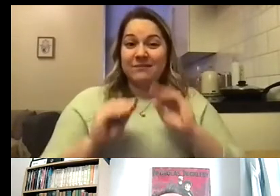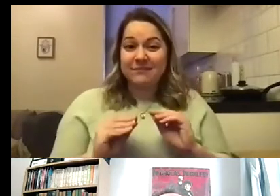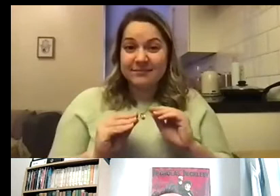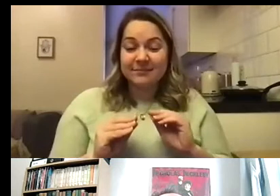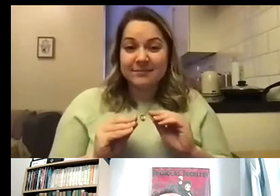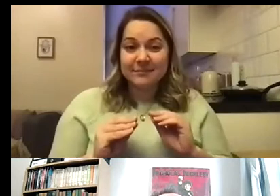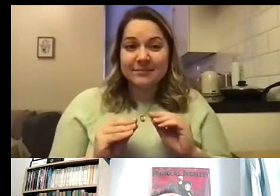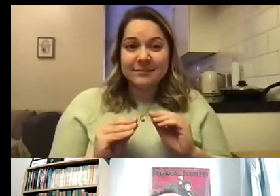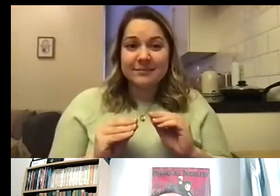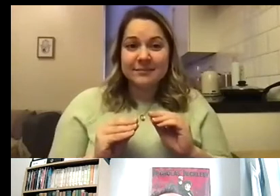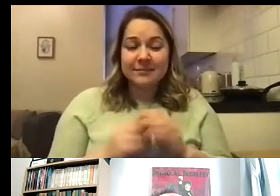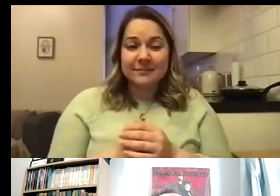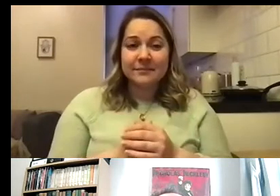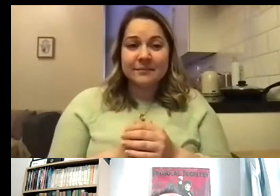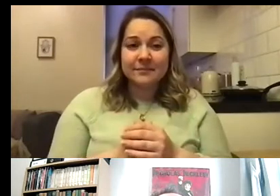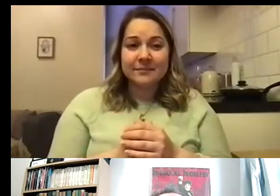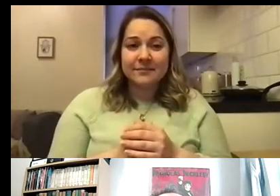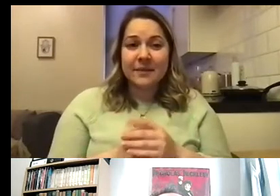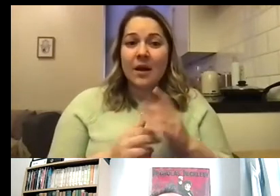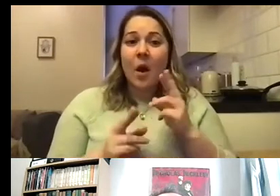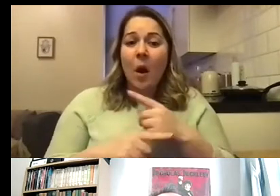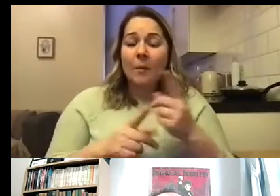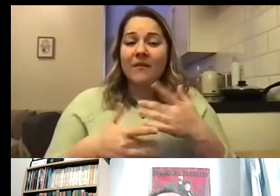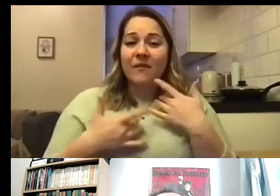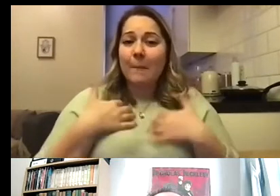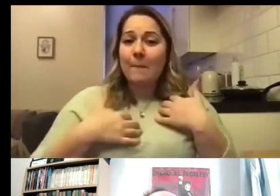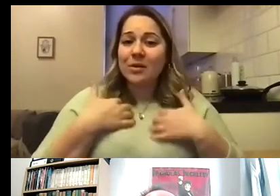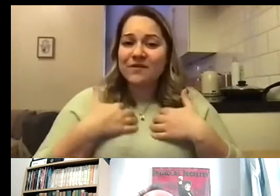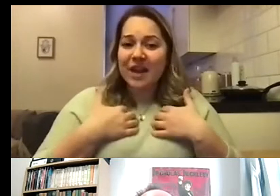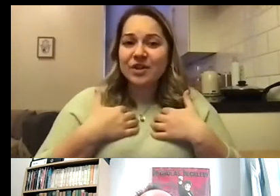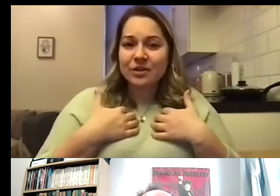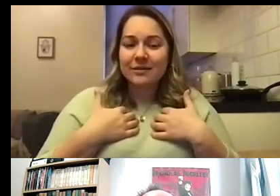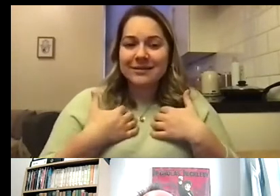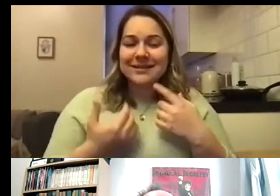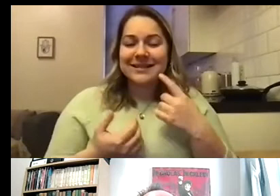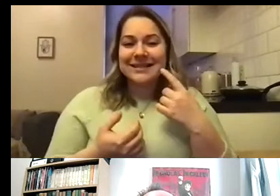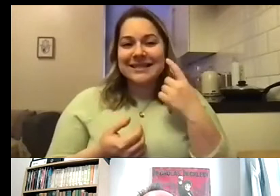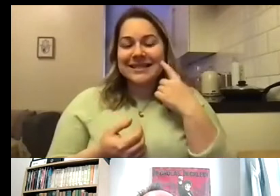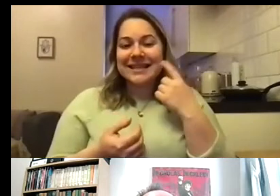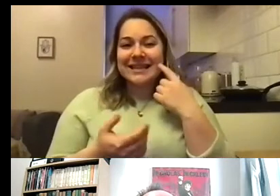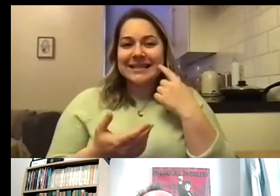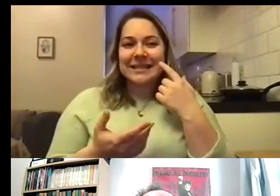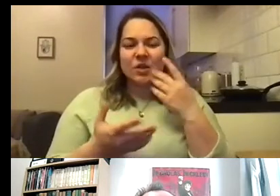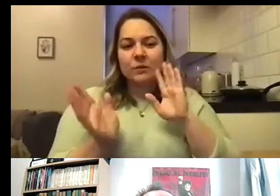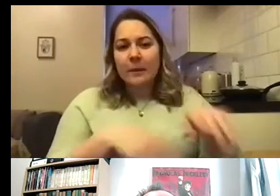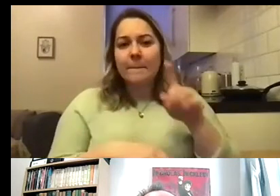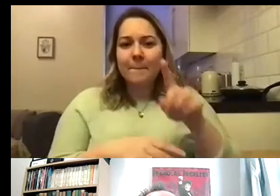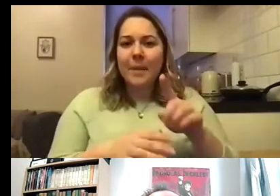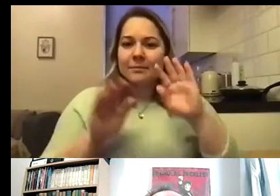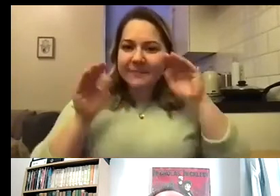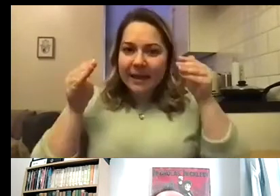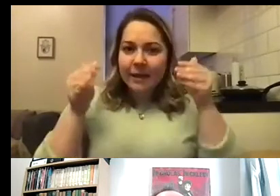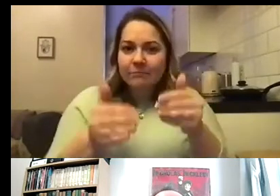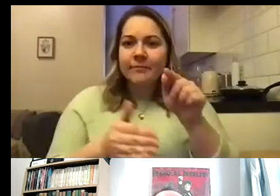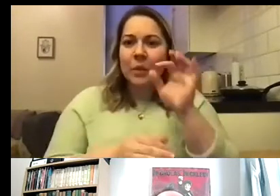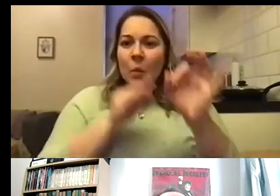is, I don't know, motivational. I think it's easy to despair, but actually let's channel this and channel these questions